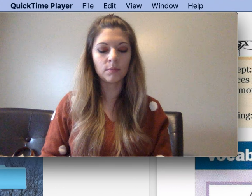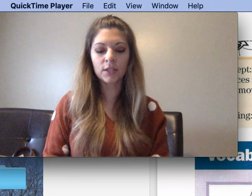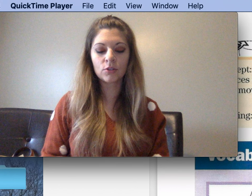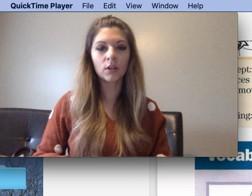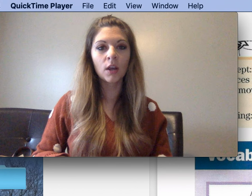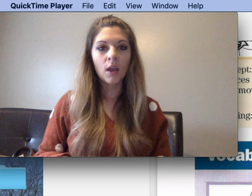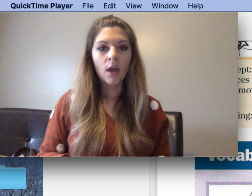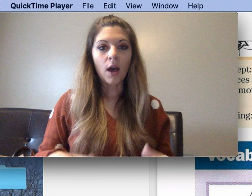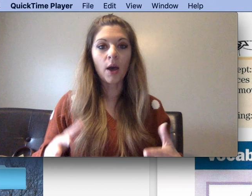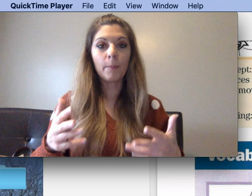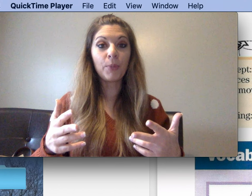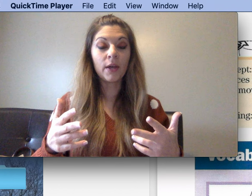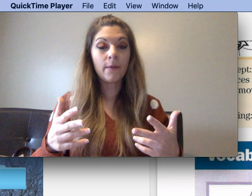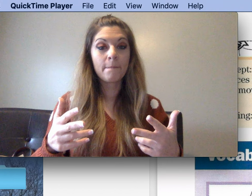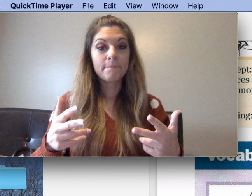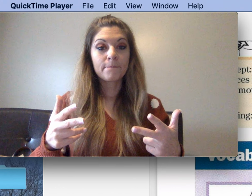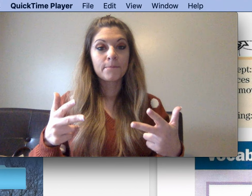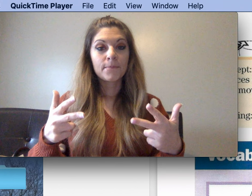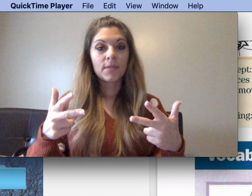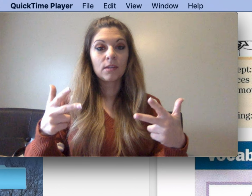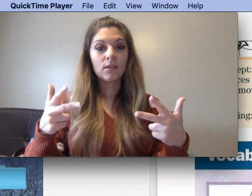last semester. But